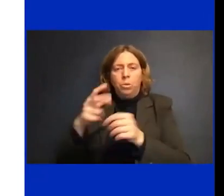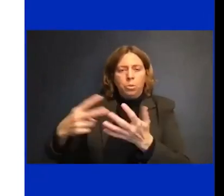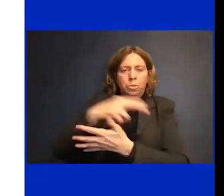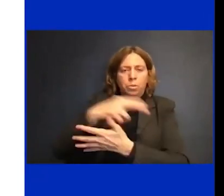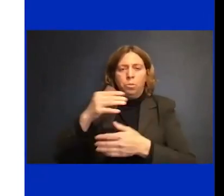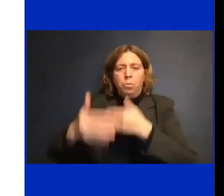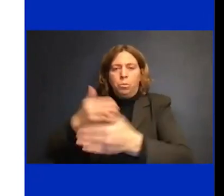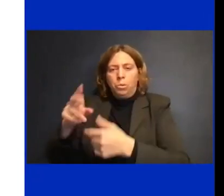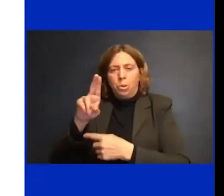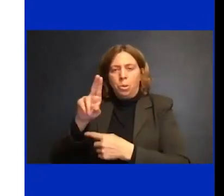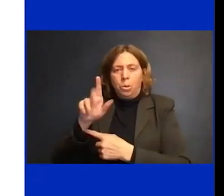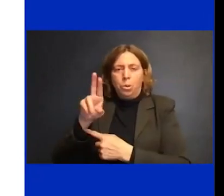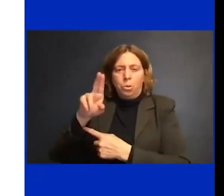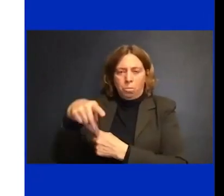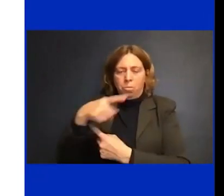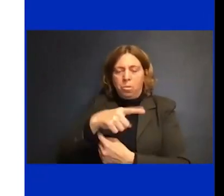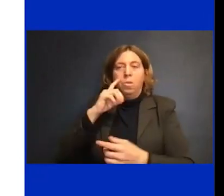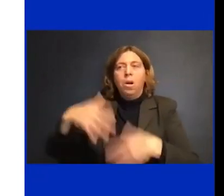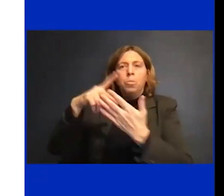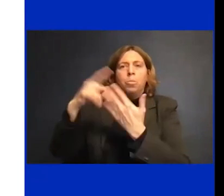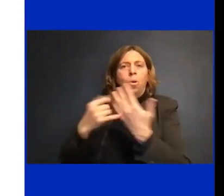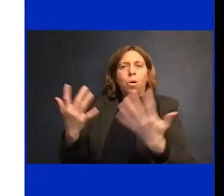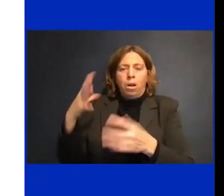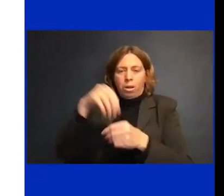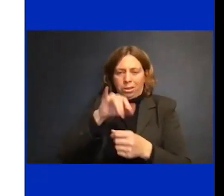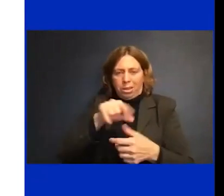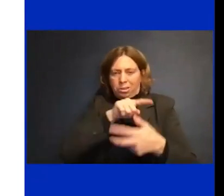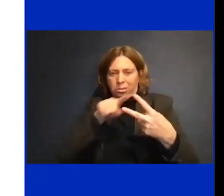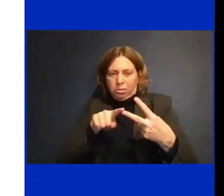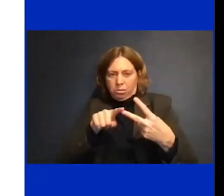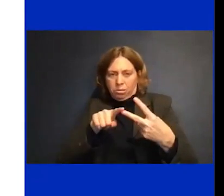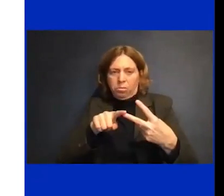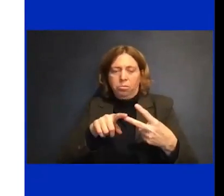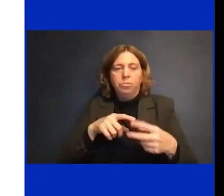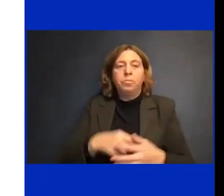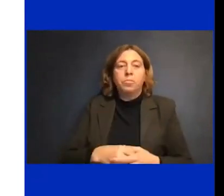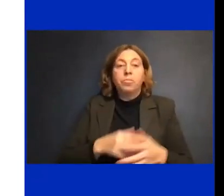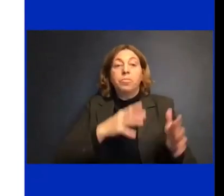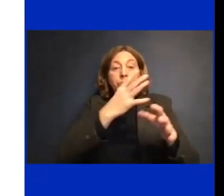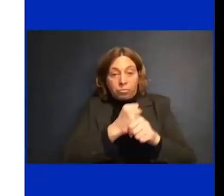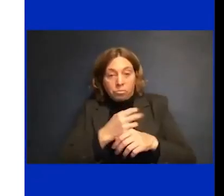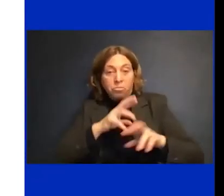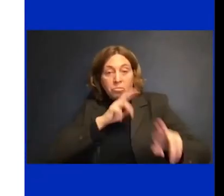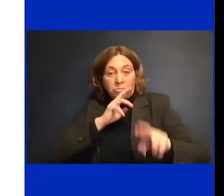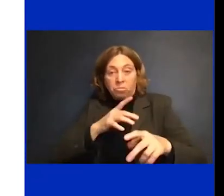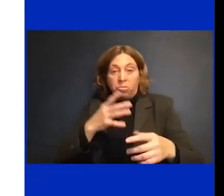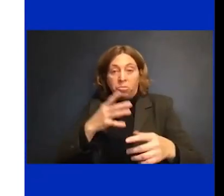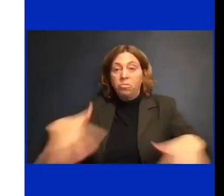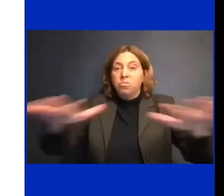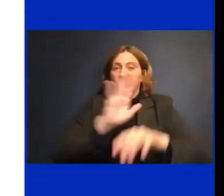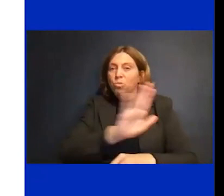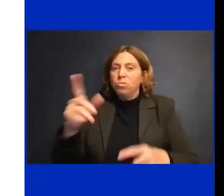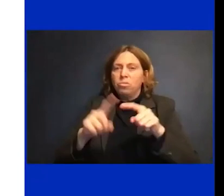Review Procedure, or ULURP, for the proposed project. Receiving and responding accordingly to public